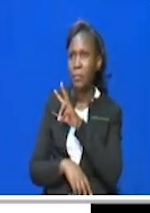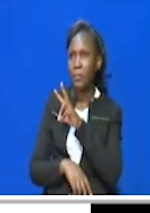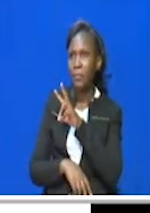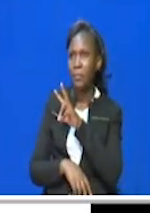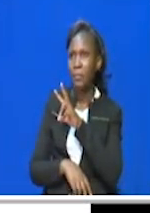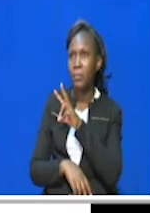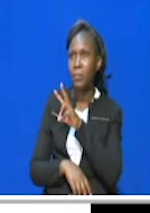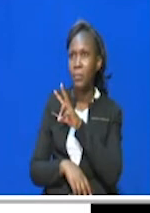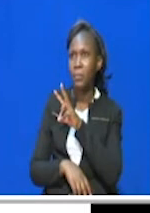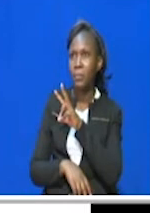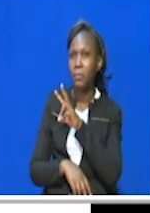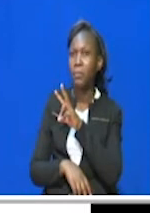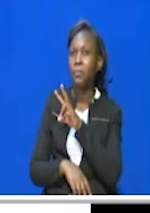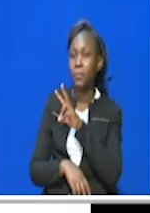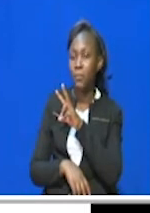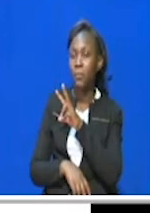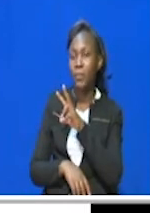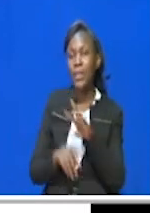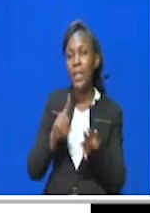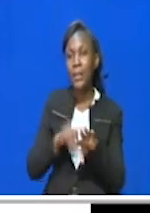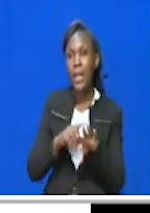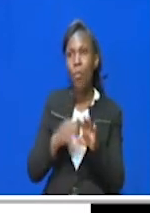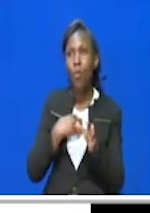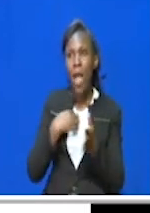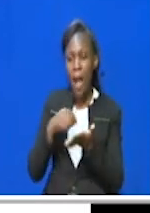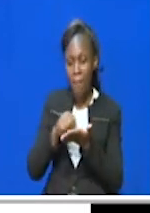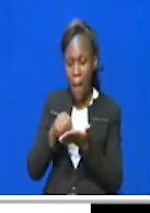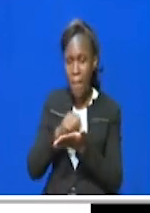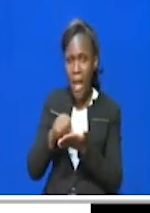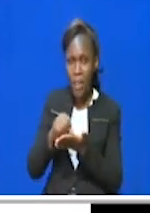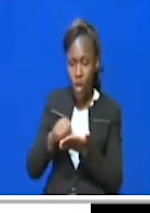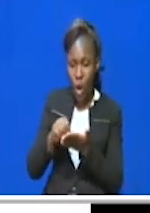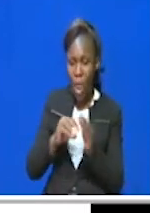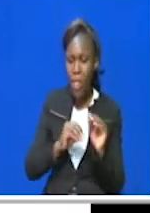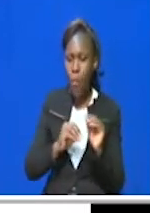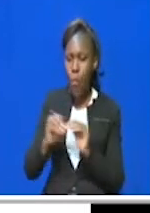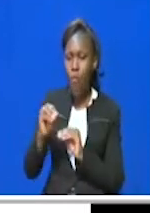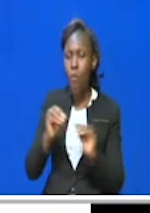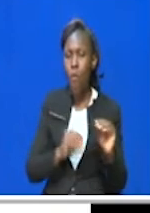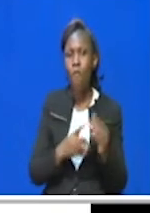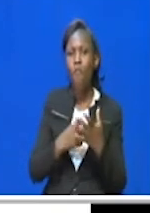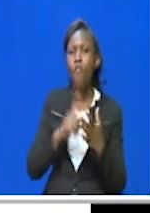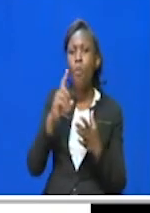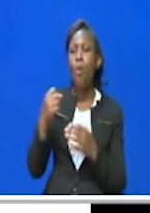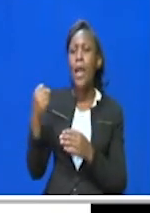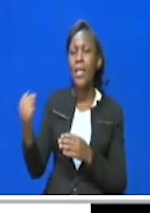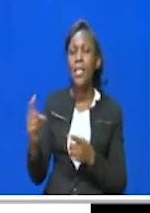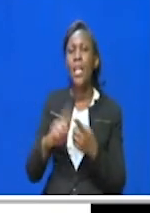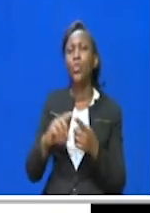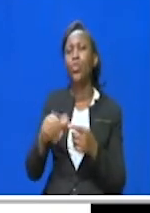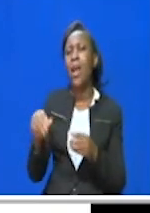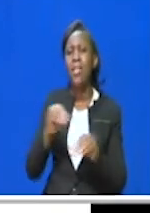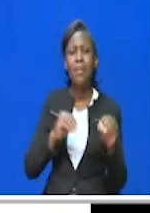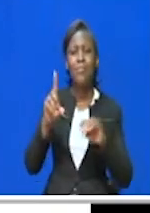matter, they move in a random motion. They move from one side to the other without any